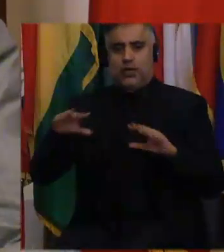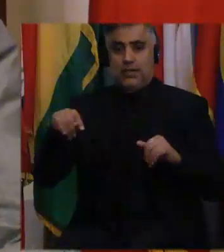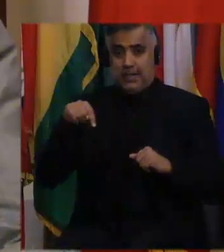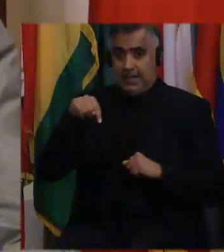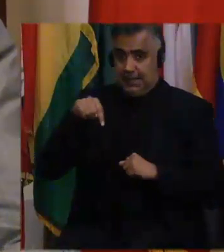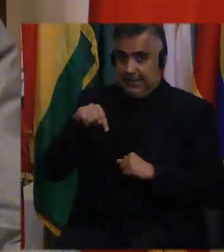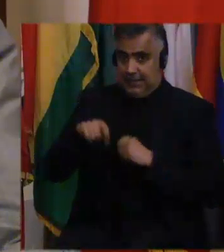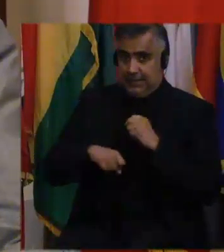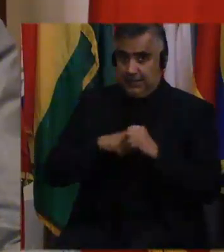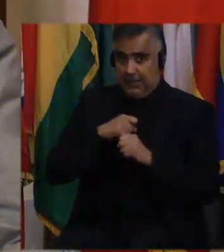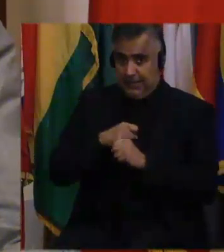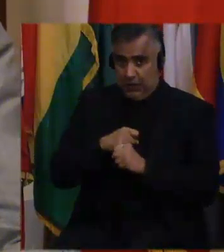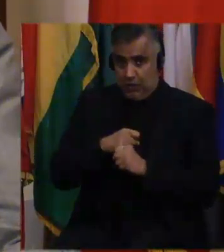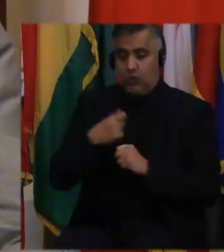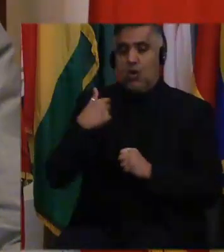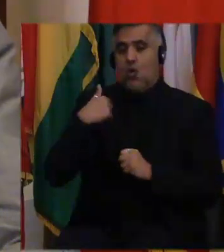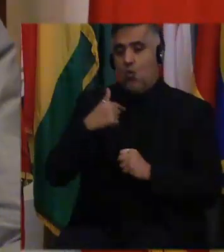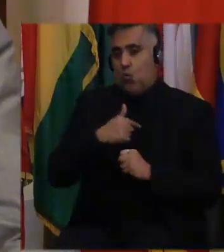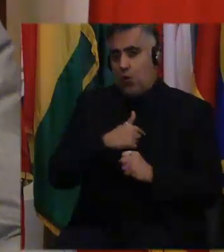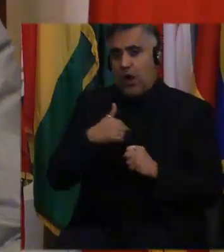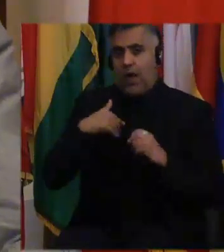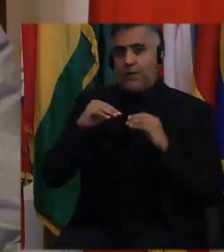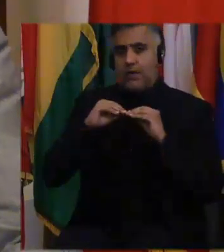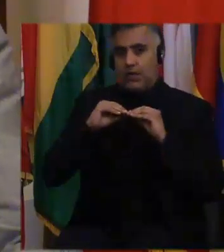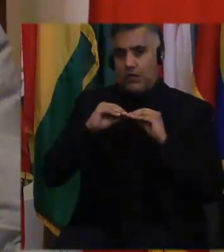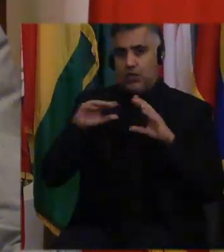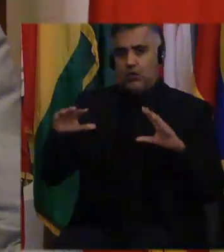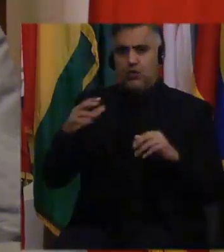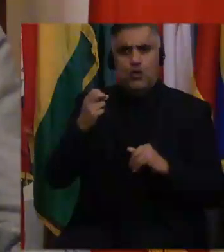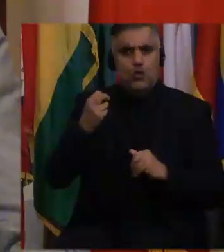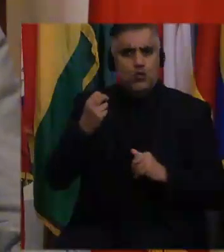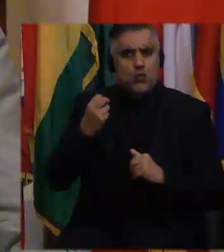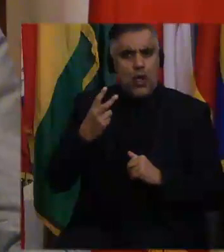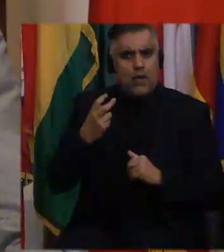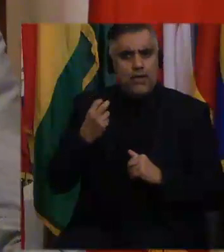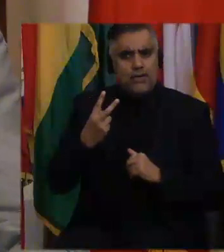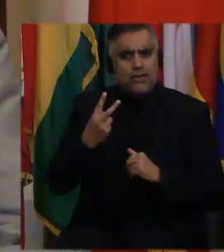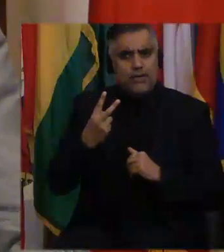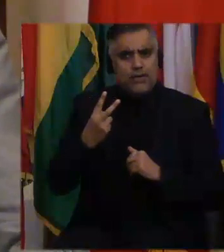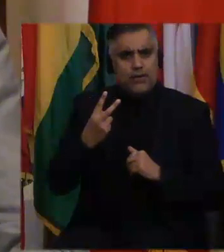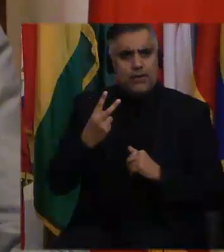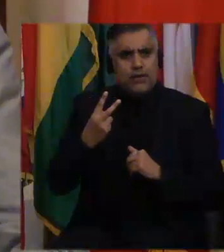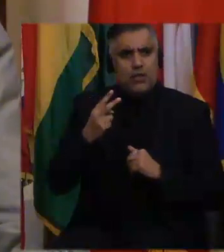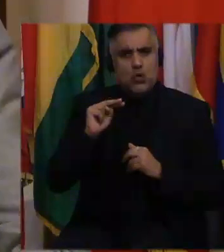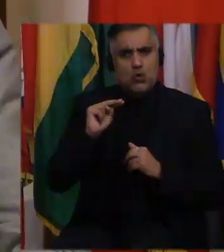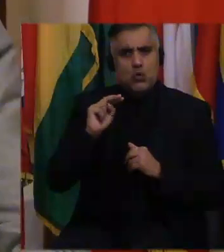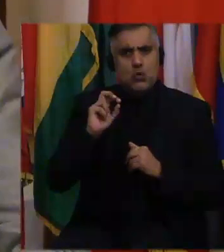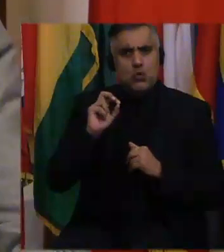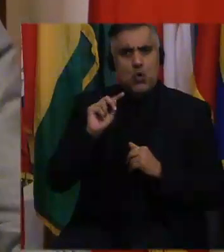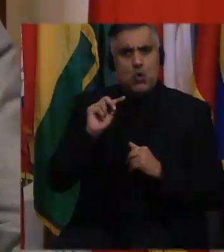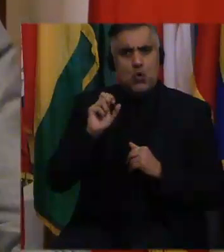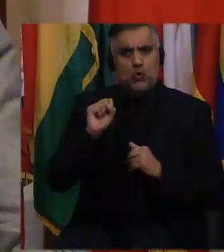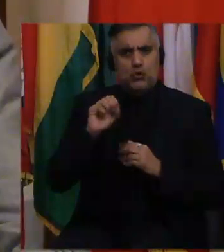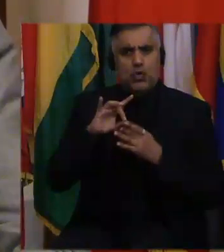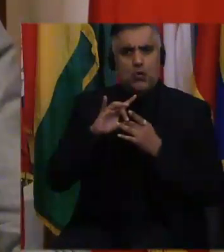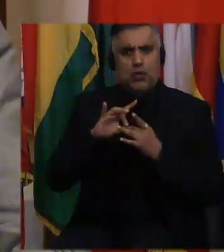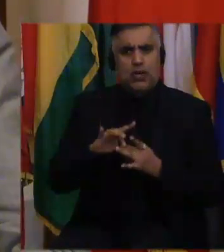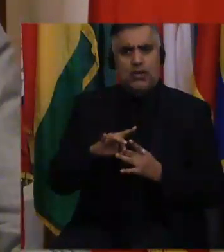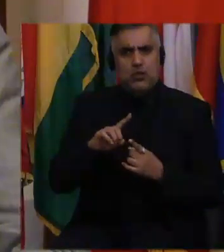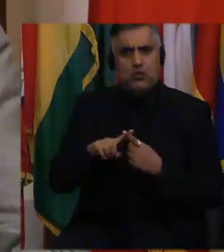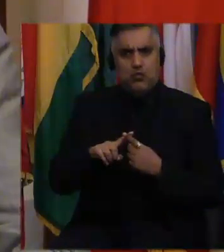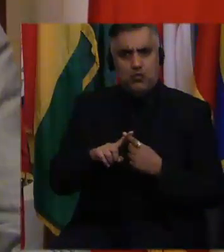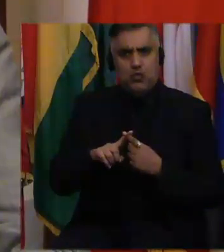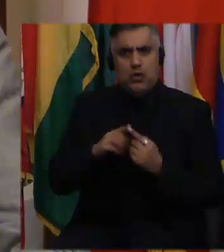hemos publicado un total de 12 pronunciamientos que se vinculan con la situación de los derechos